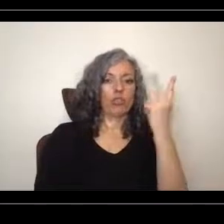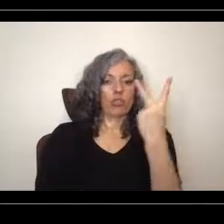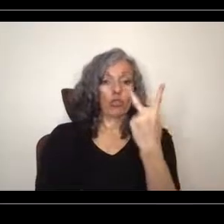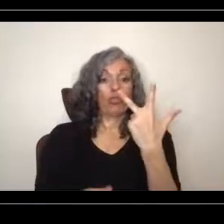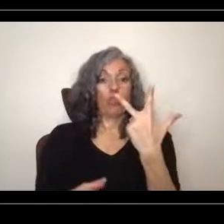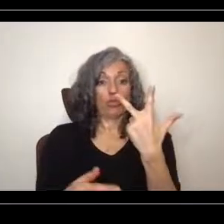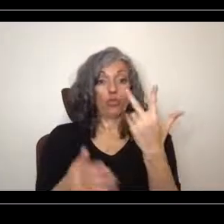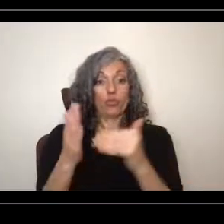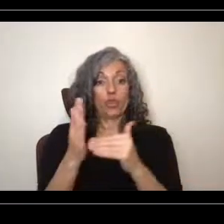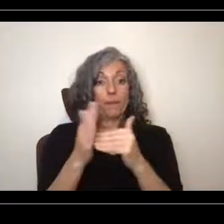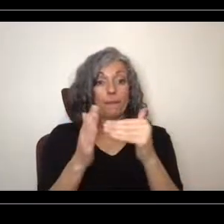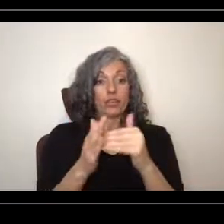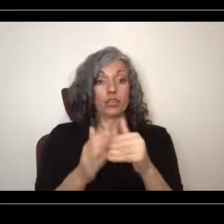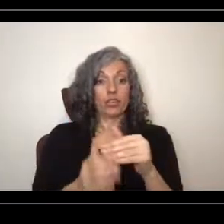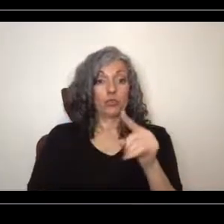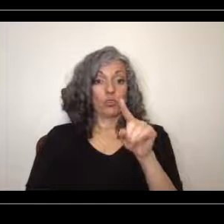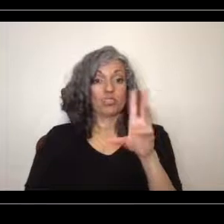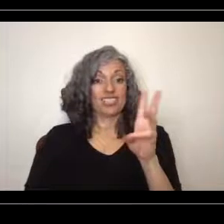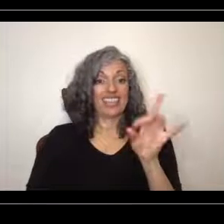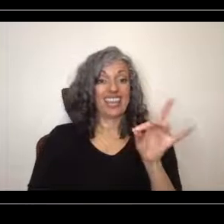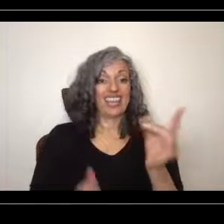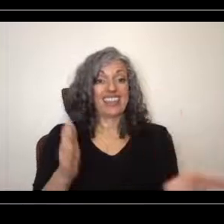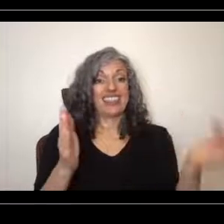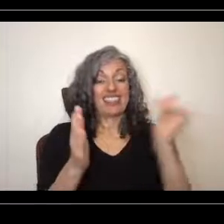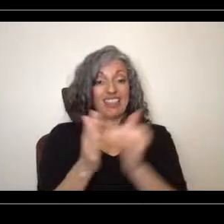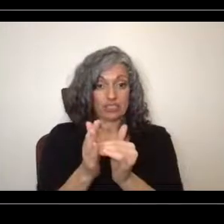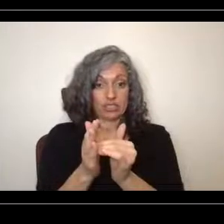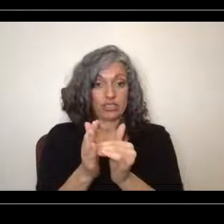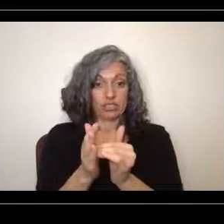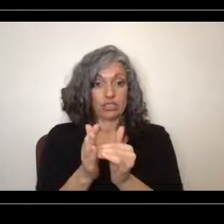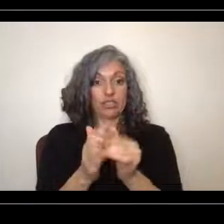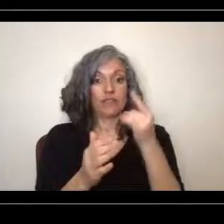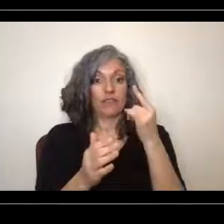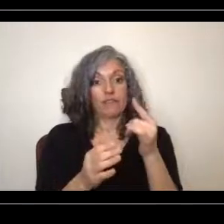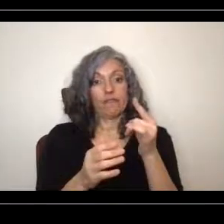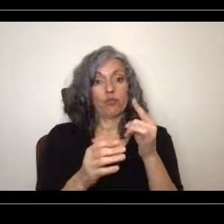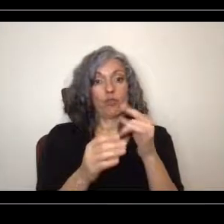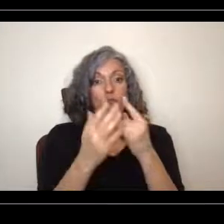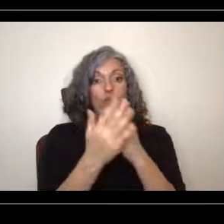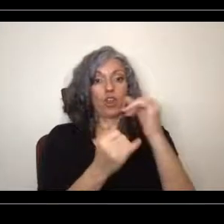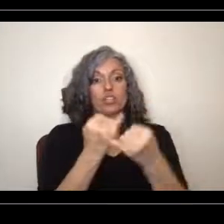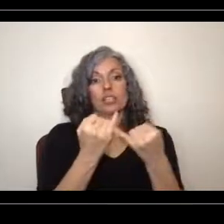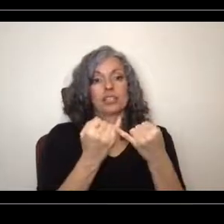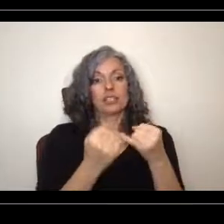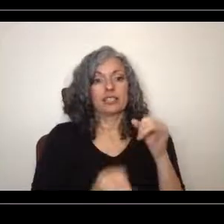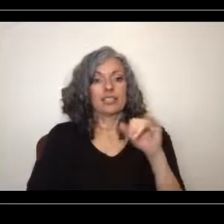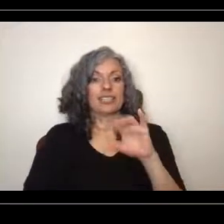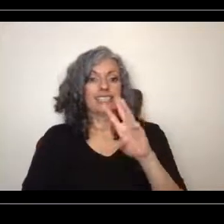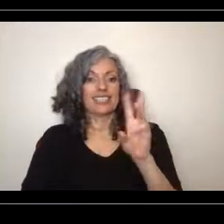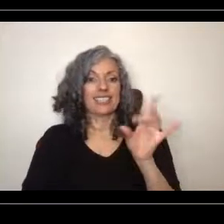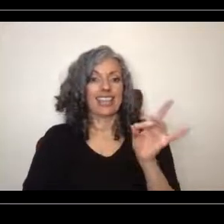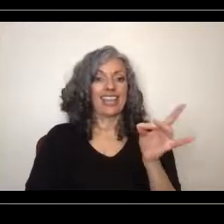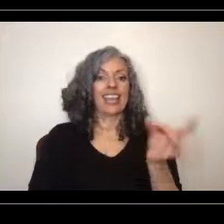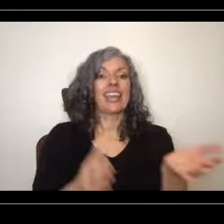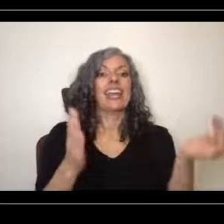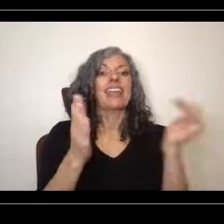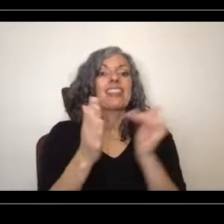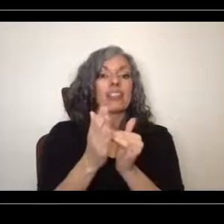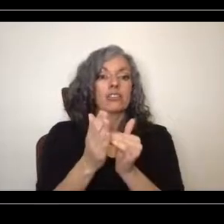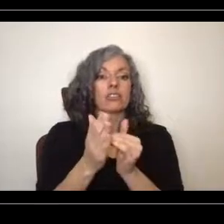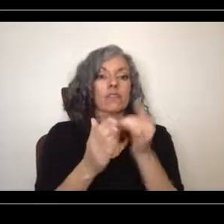$3,168,000 for 2 locally administered local partnership formulaic program projects. $68,000 is requested for the South Coast